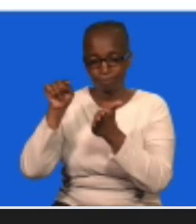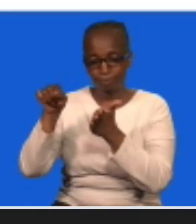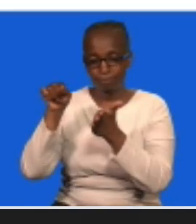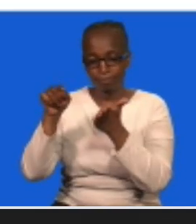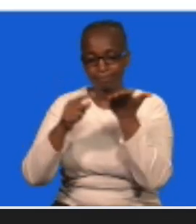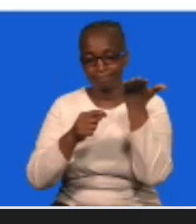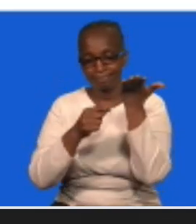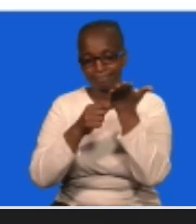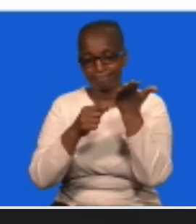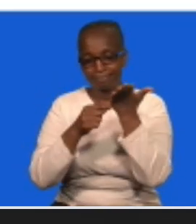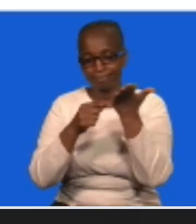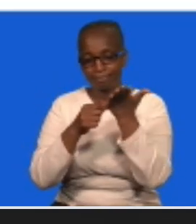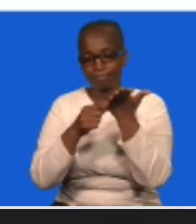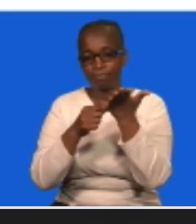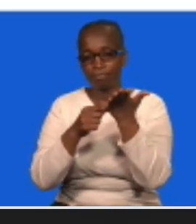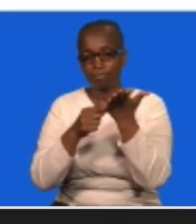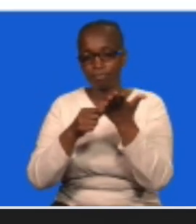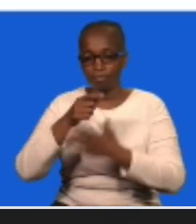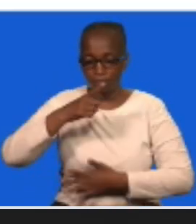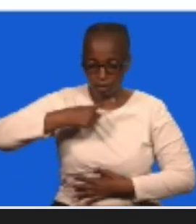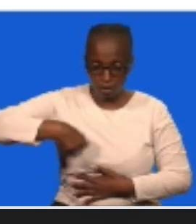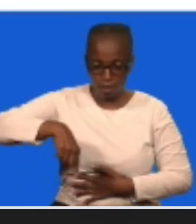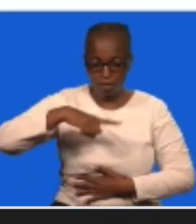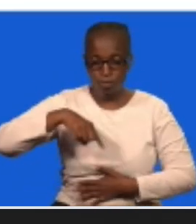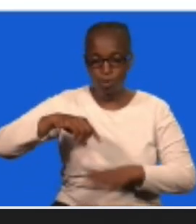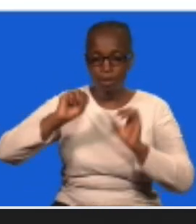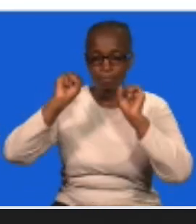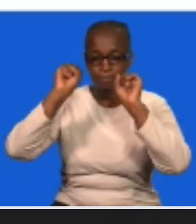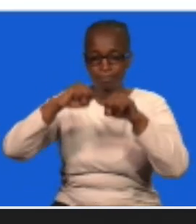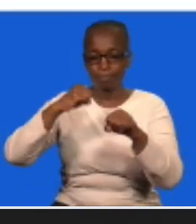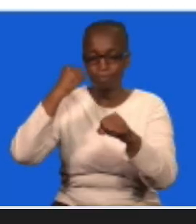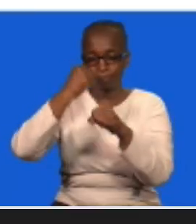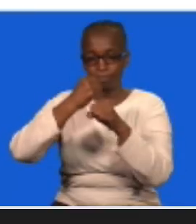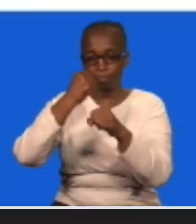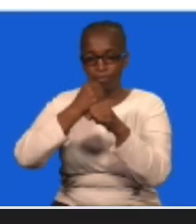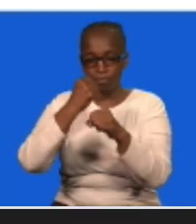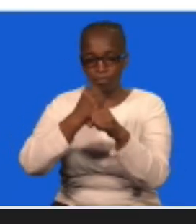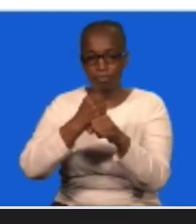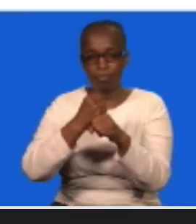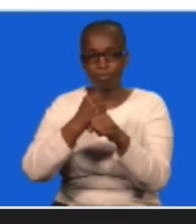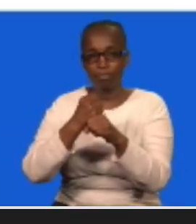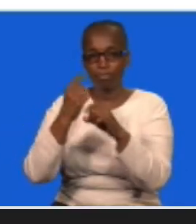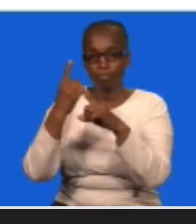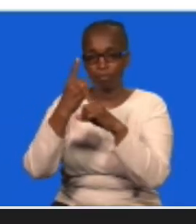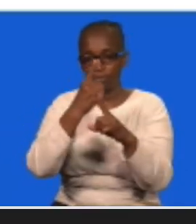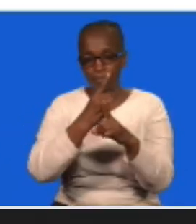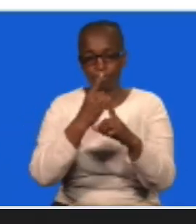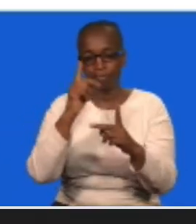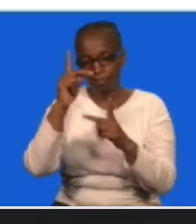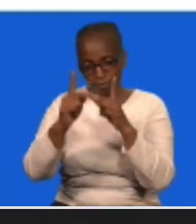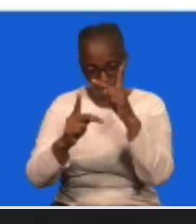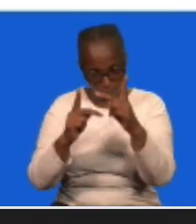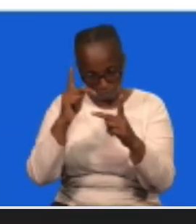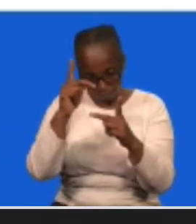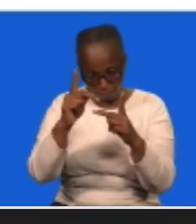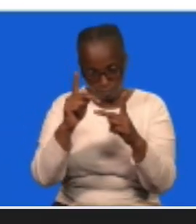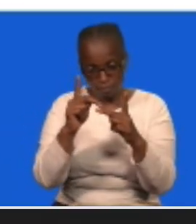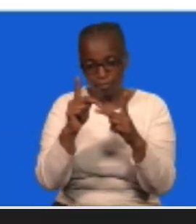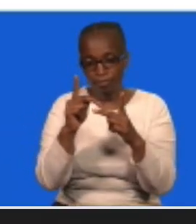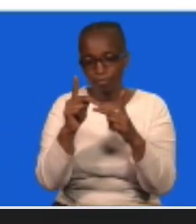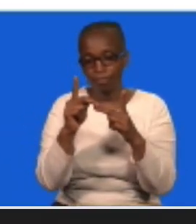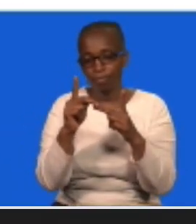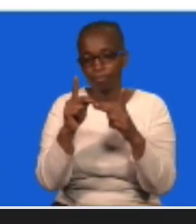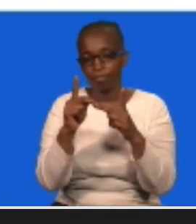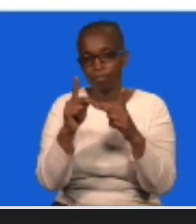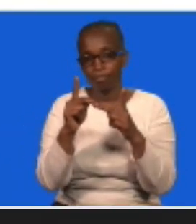Through this technology, our surgeons will now be able to perform minimally invasive procedures